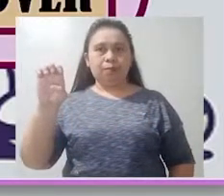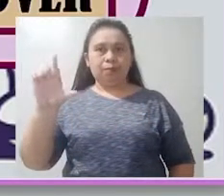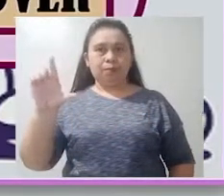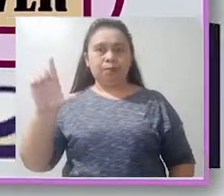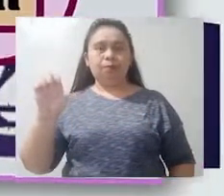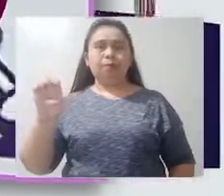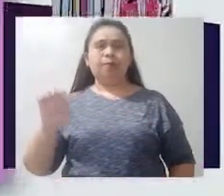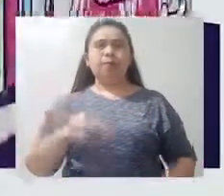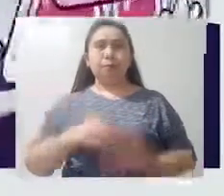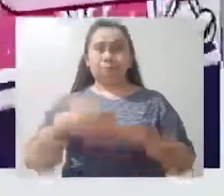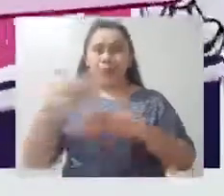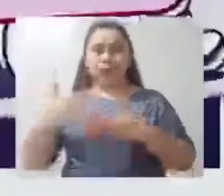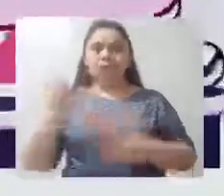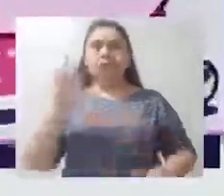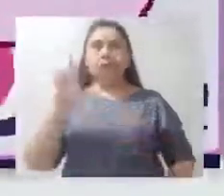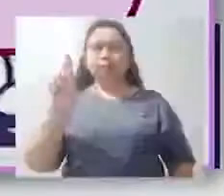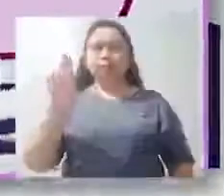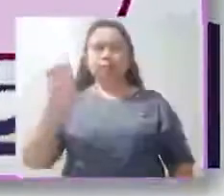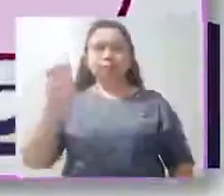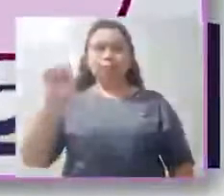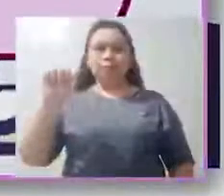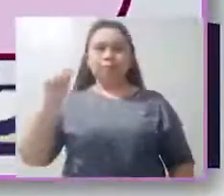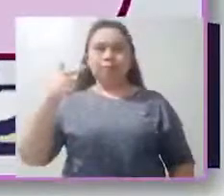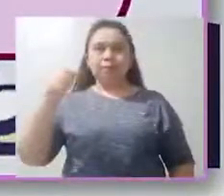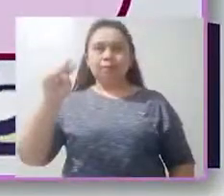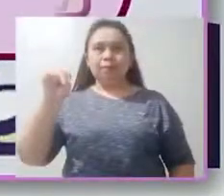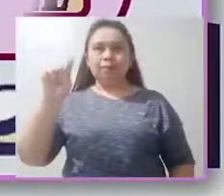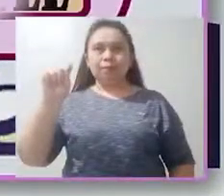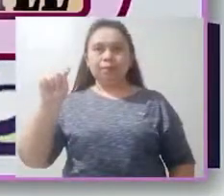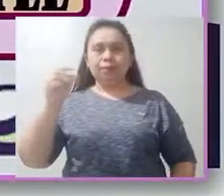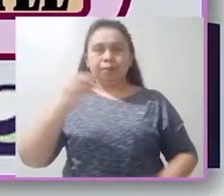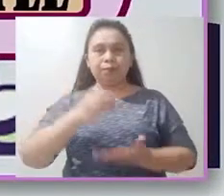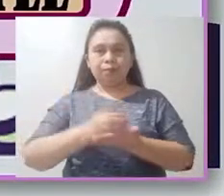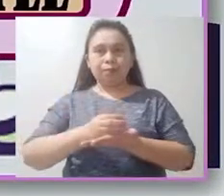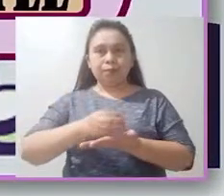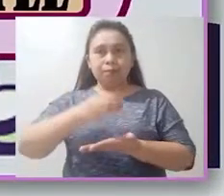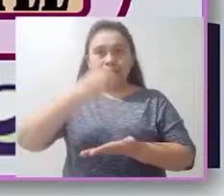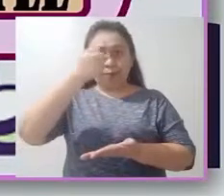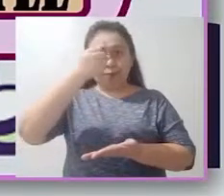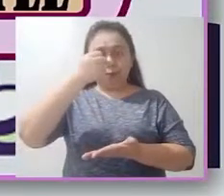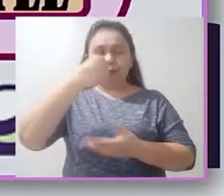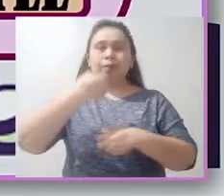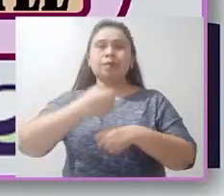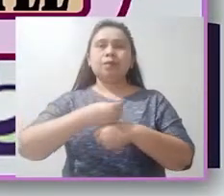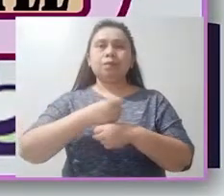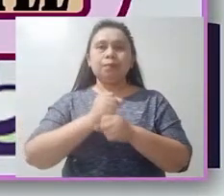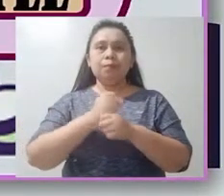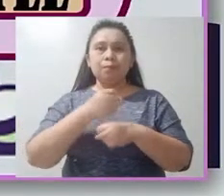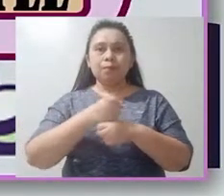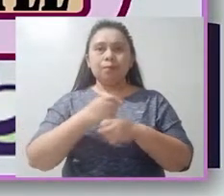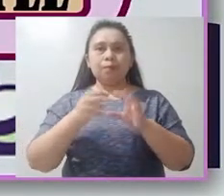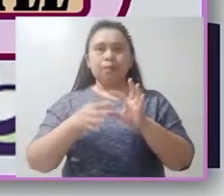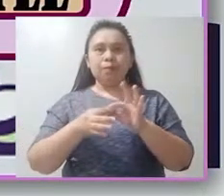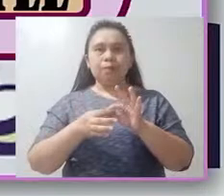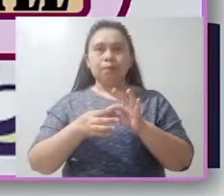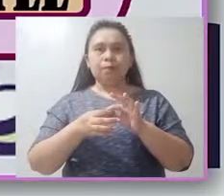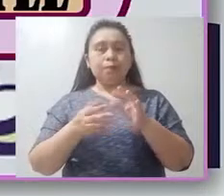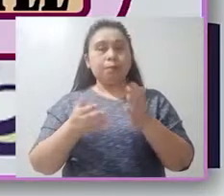This is called reagent bottle. This container is made of glass,